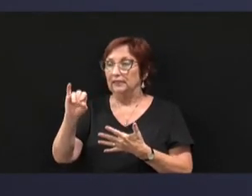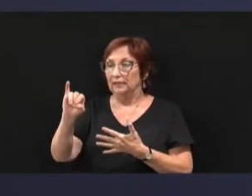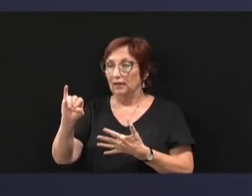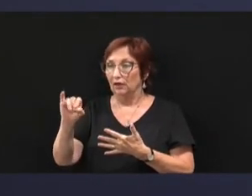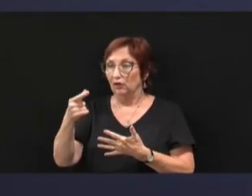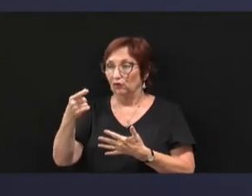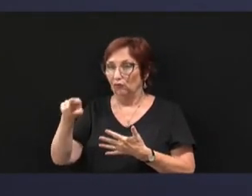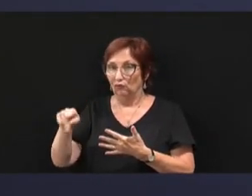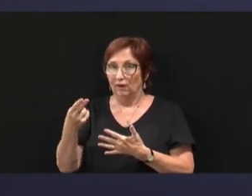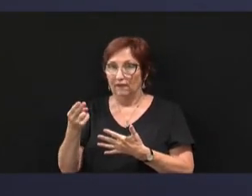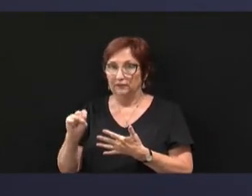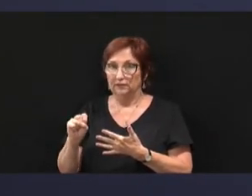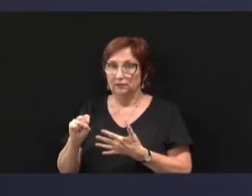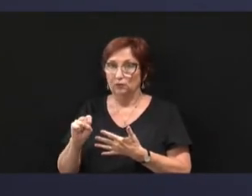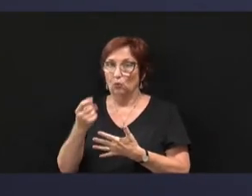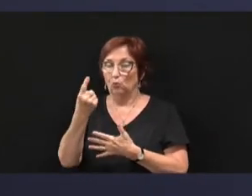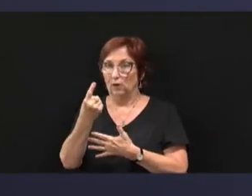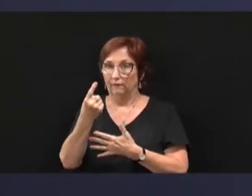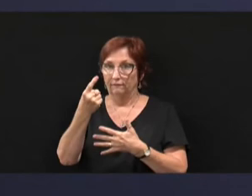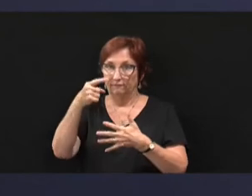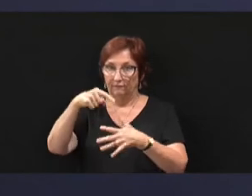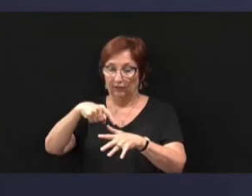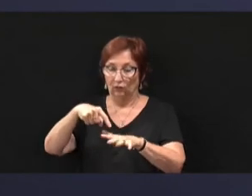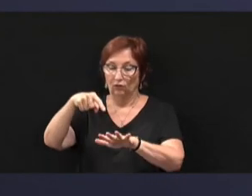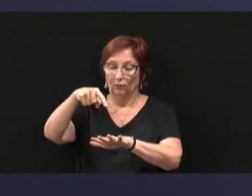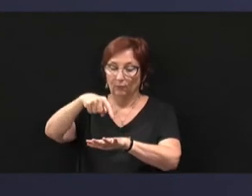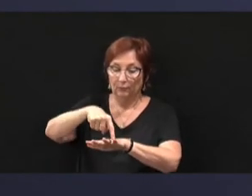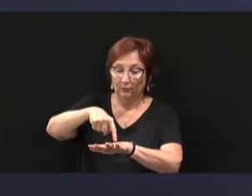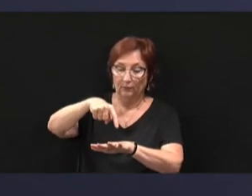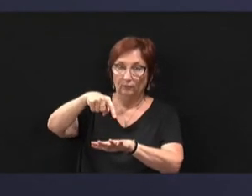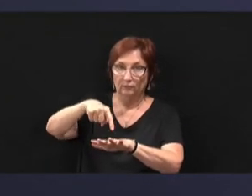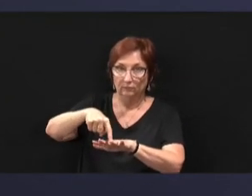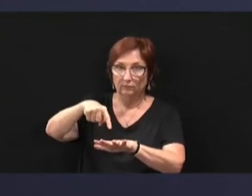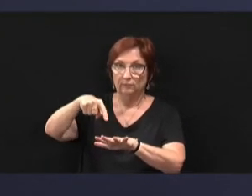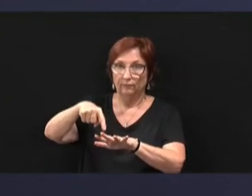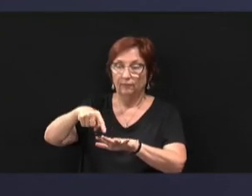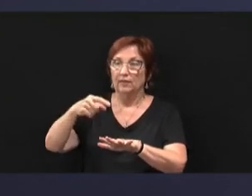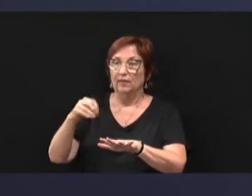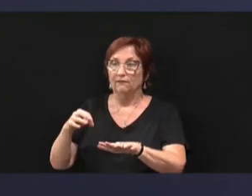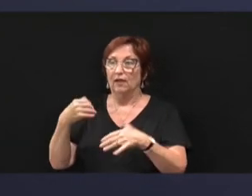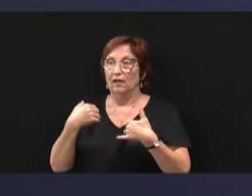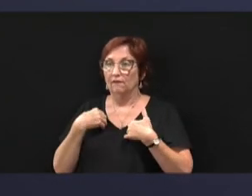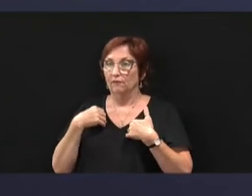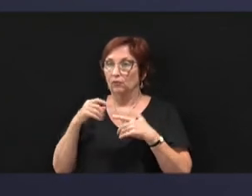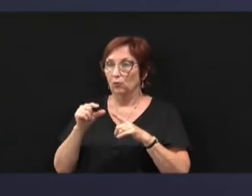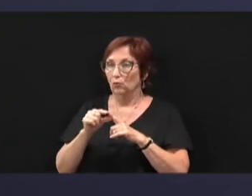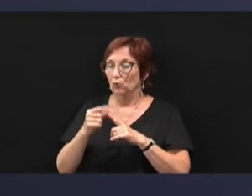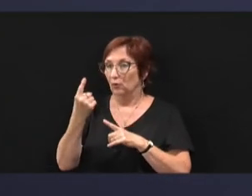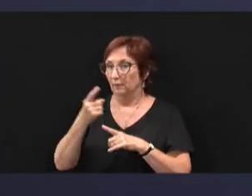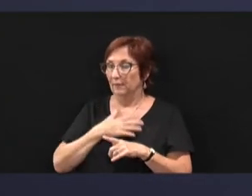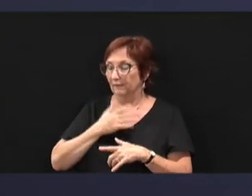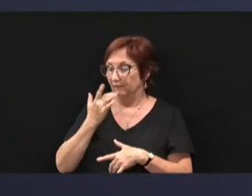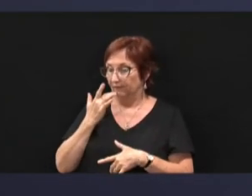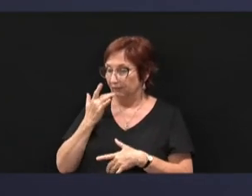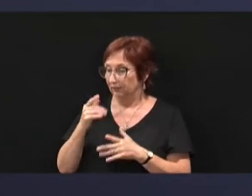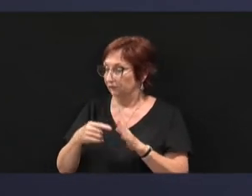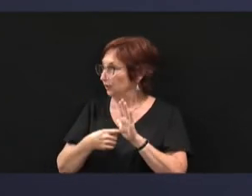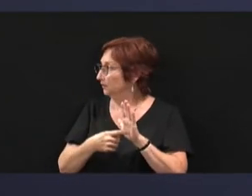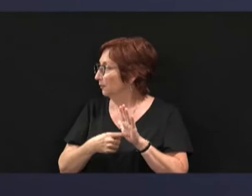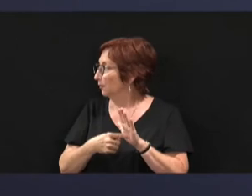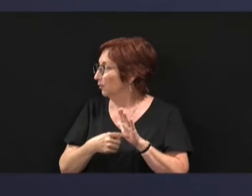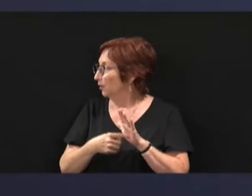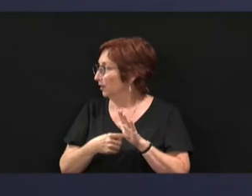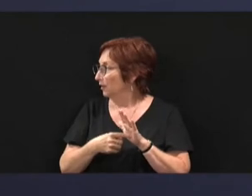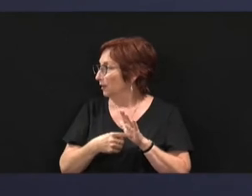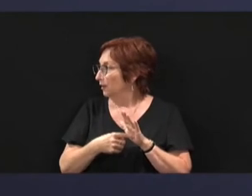finger. If I have the word, this is one of my favorites, for instance, the word